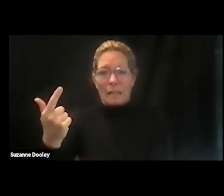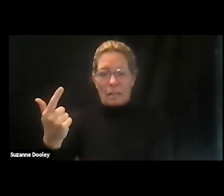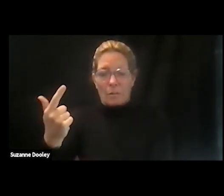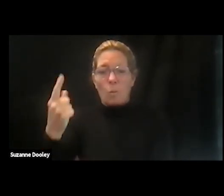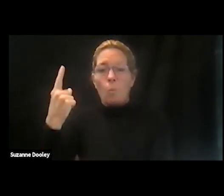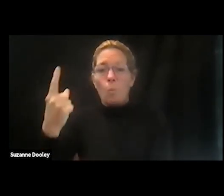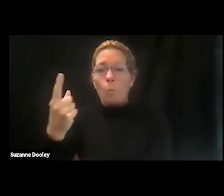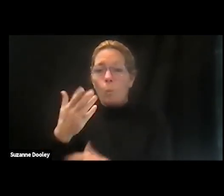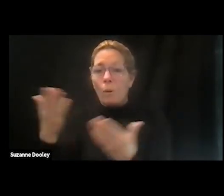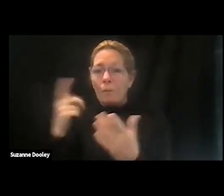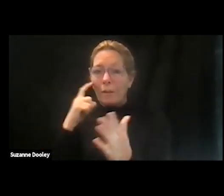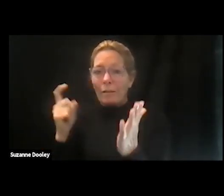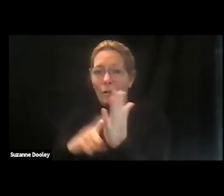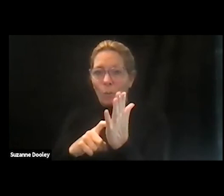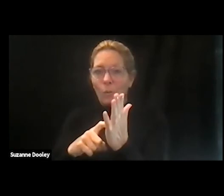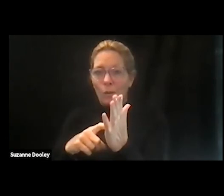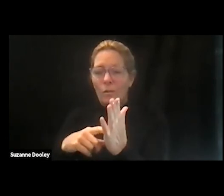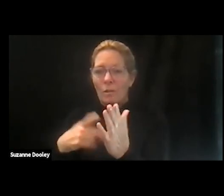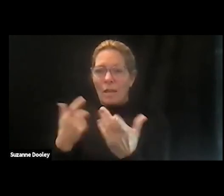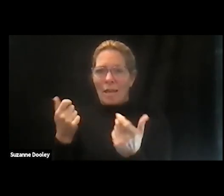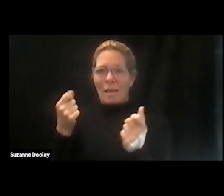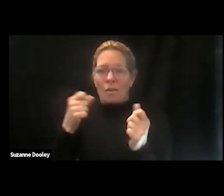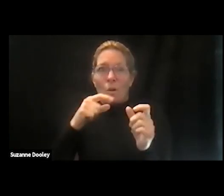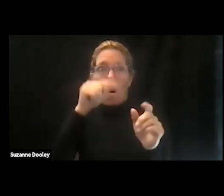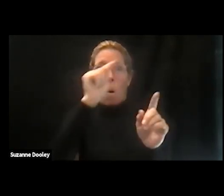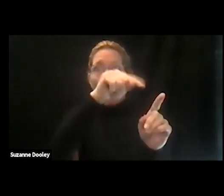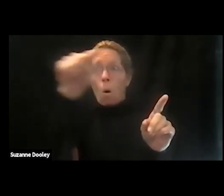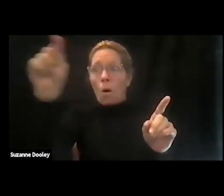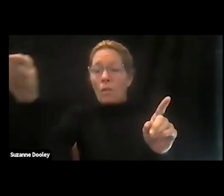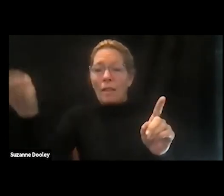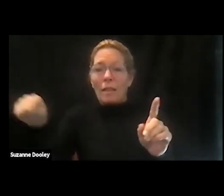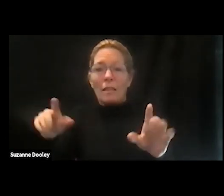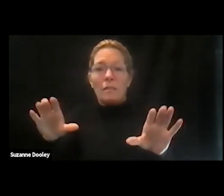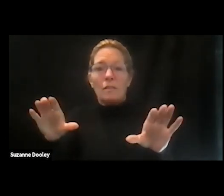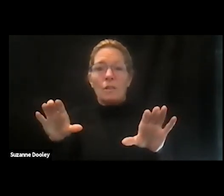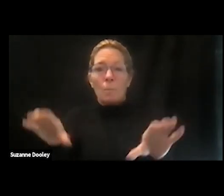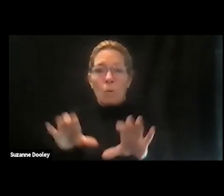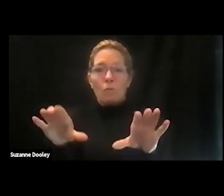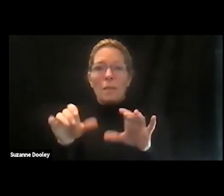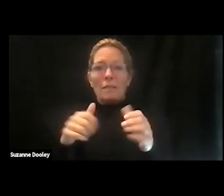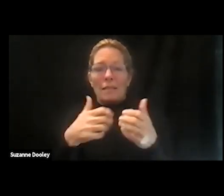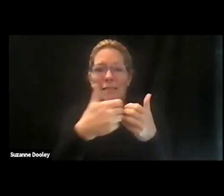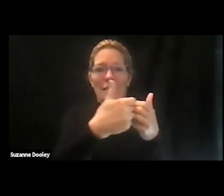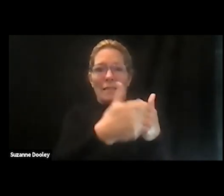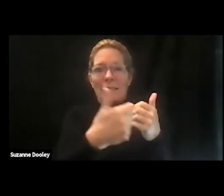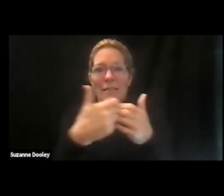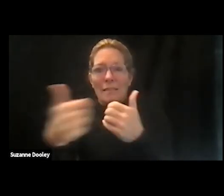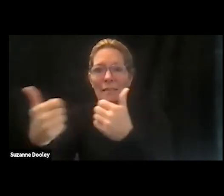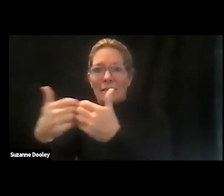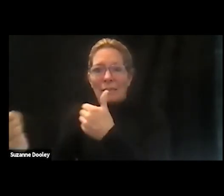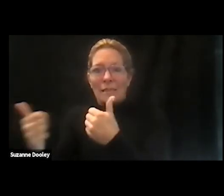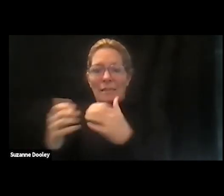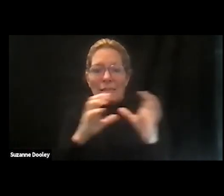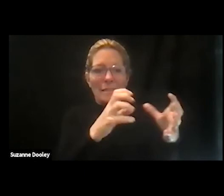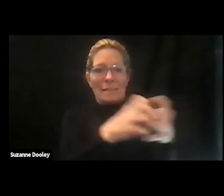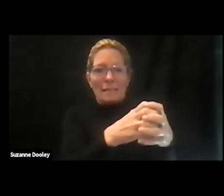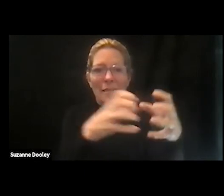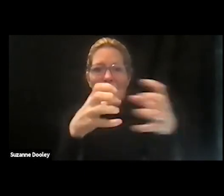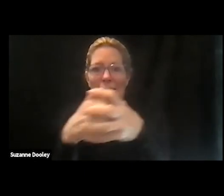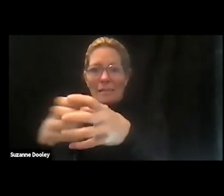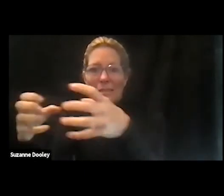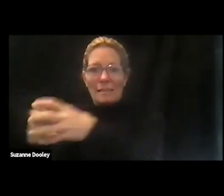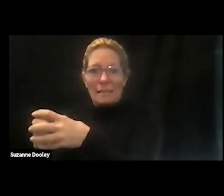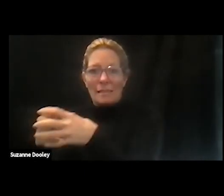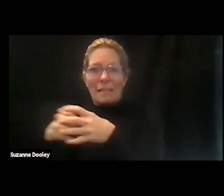in just all of these movements is the siloed effect and segregation of these movements. And